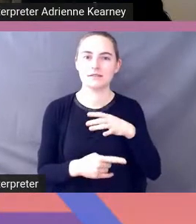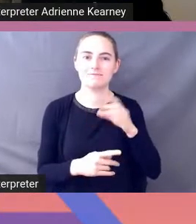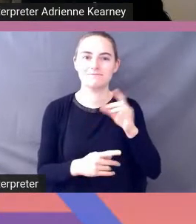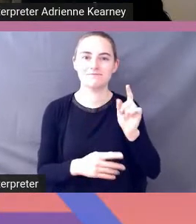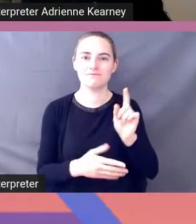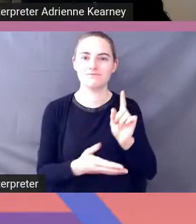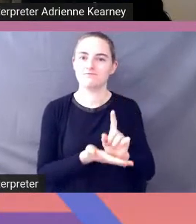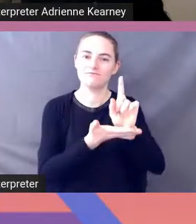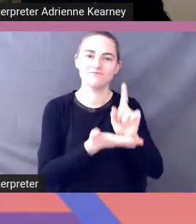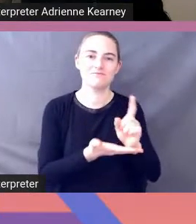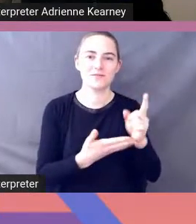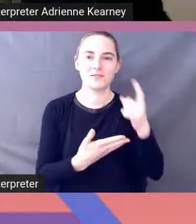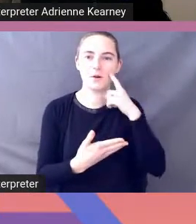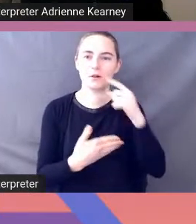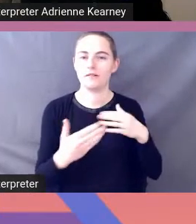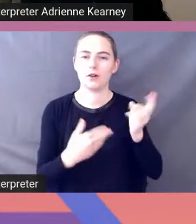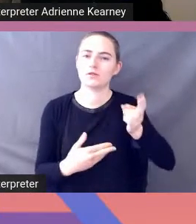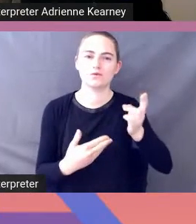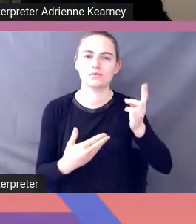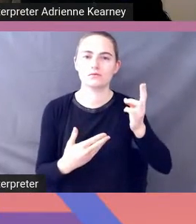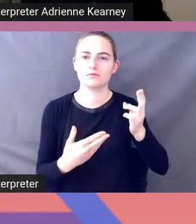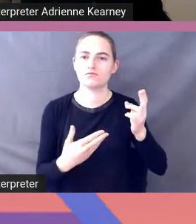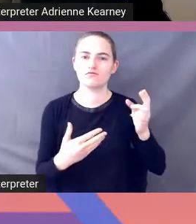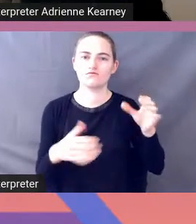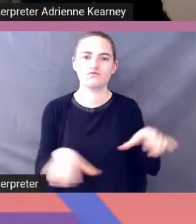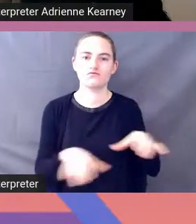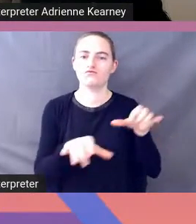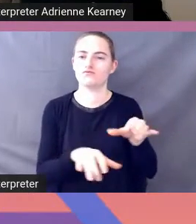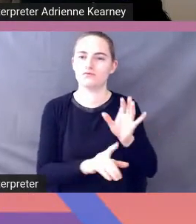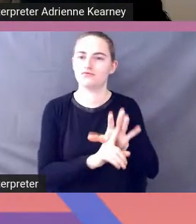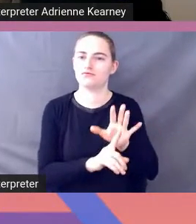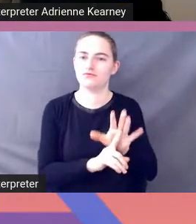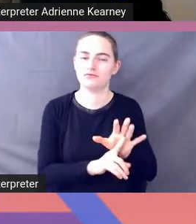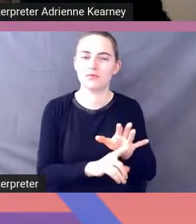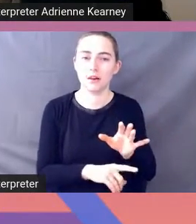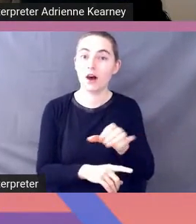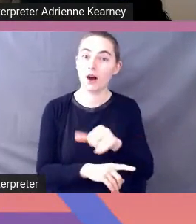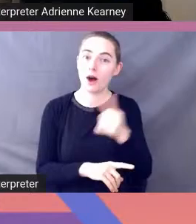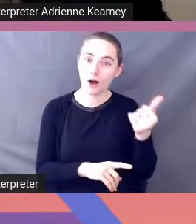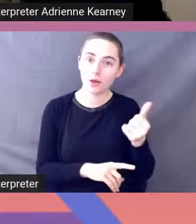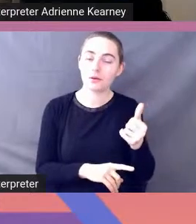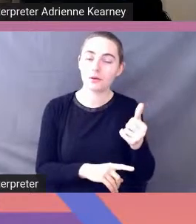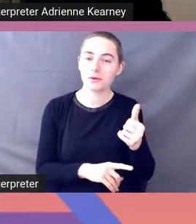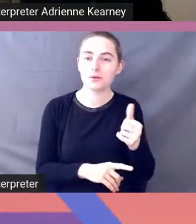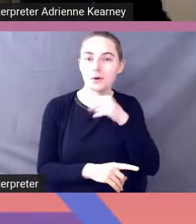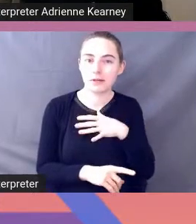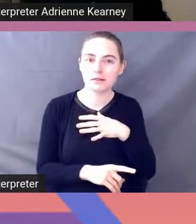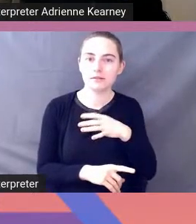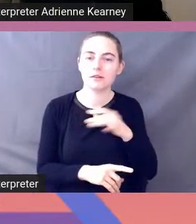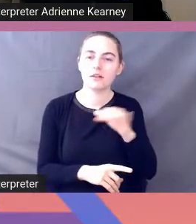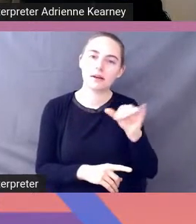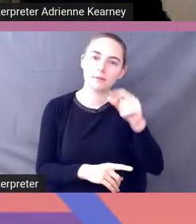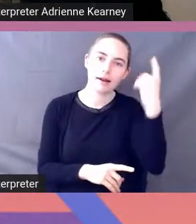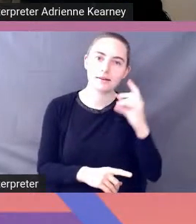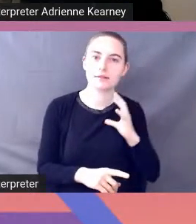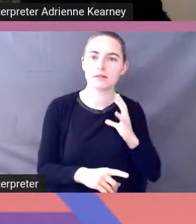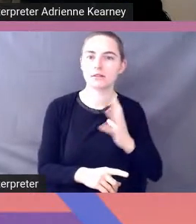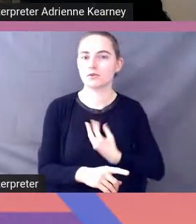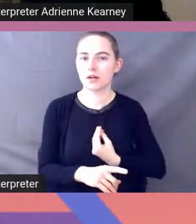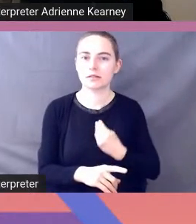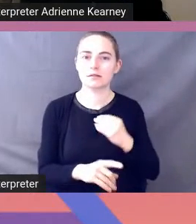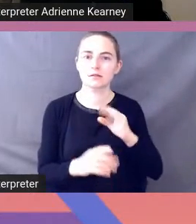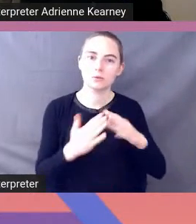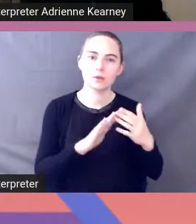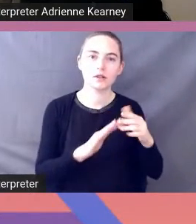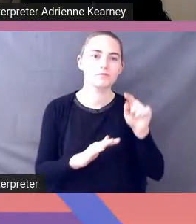also offer, you know, another woman who, you know, is belonging to another community like the Black community or the trans community who's also done,